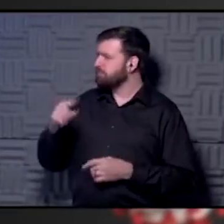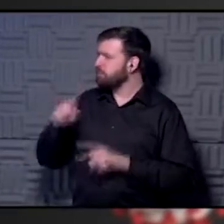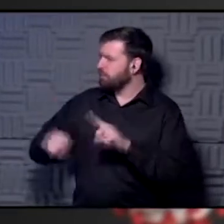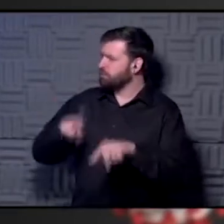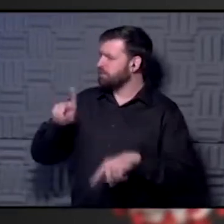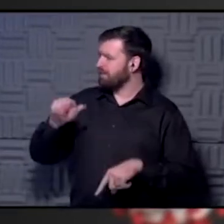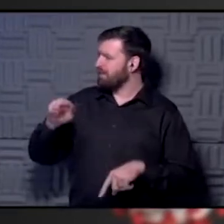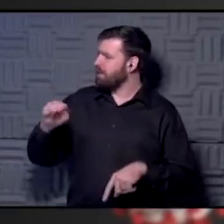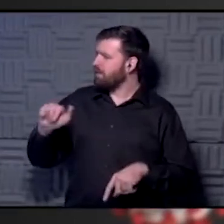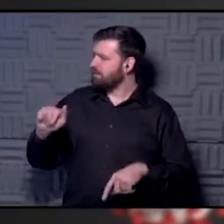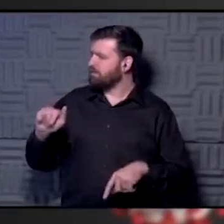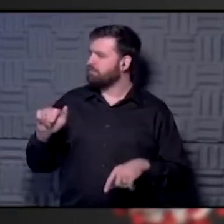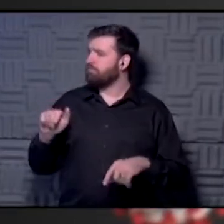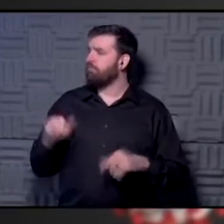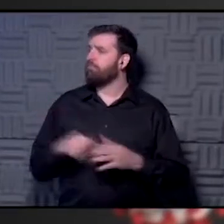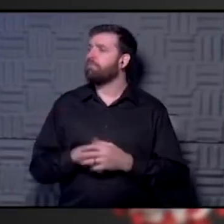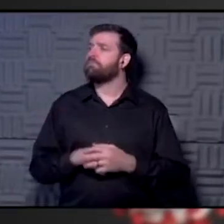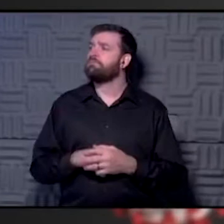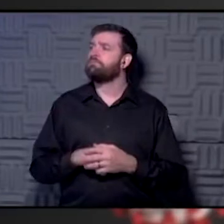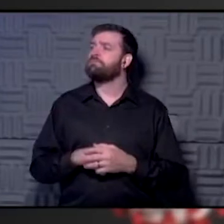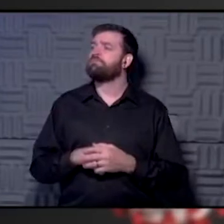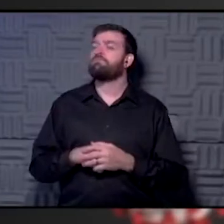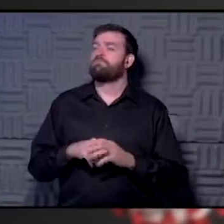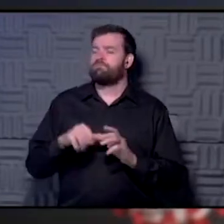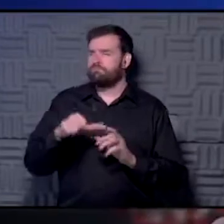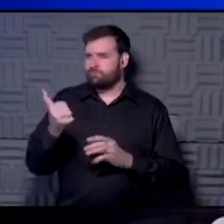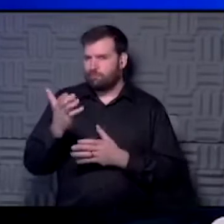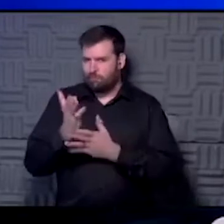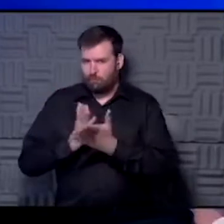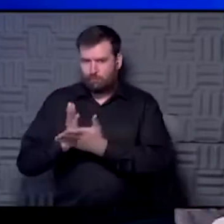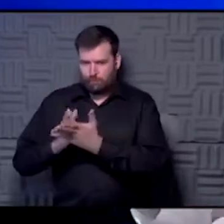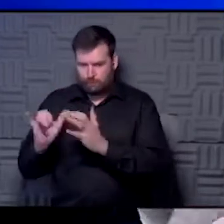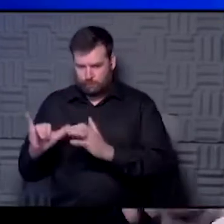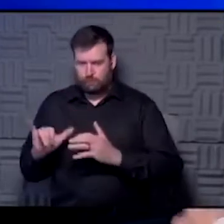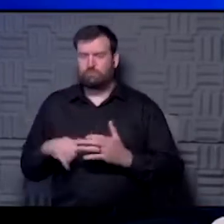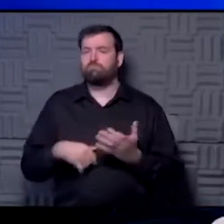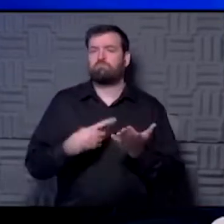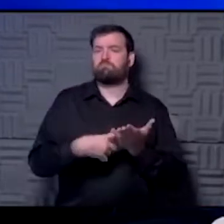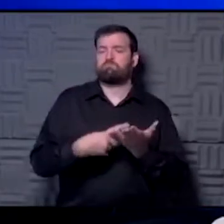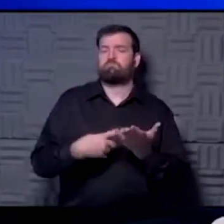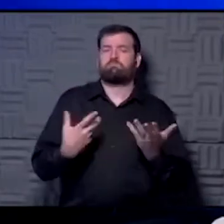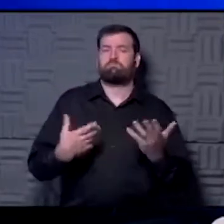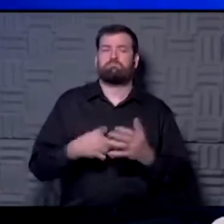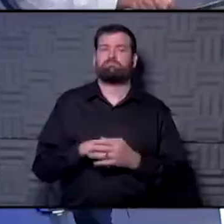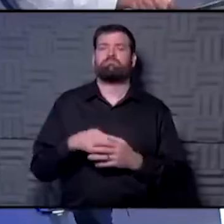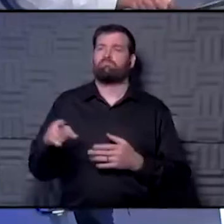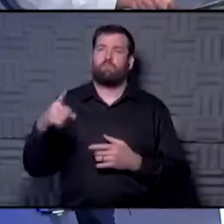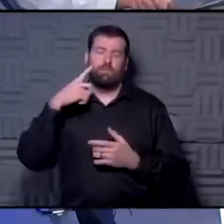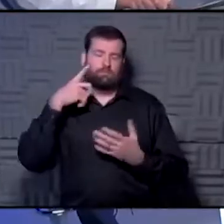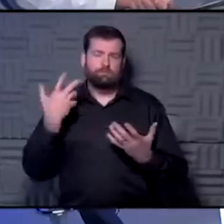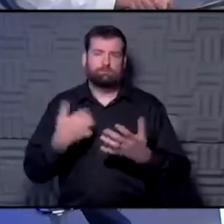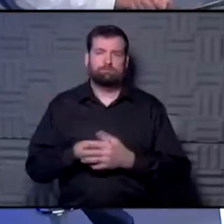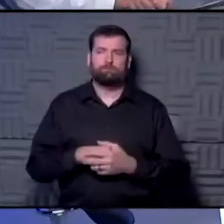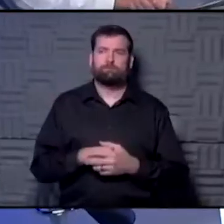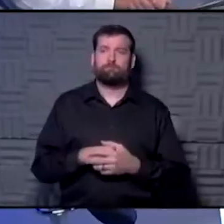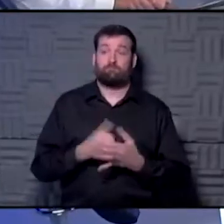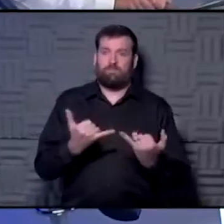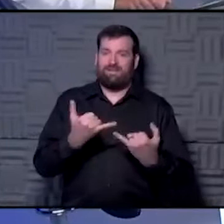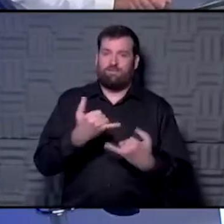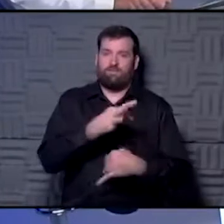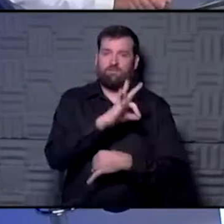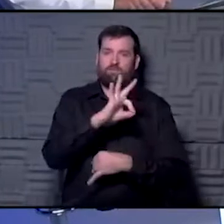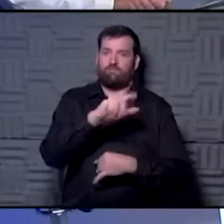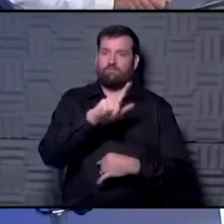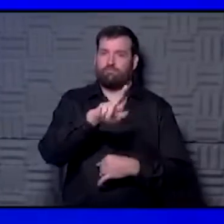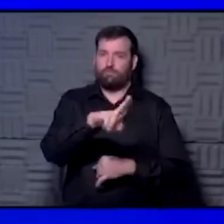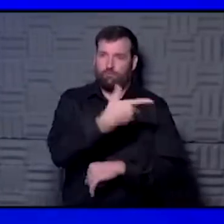I listen to it, it's kind of wrapped up into some other points about it. So let's talk a little bit about what you're thinking about flu shots right now. So we had